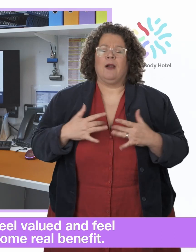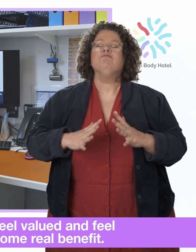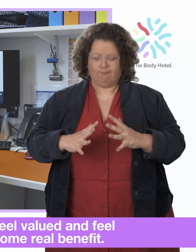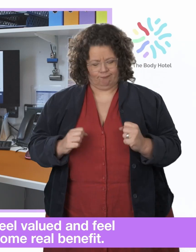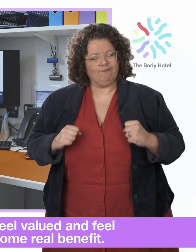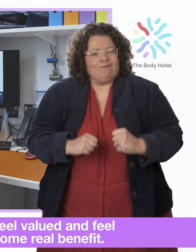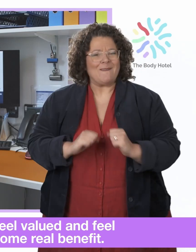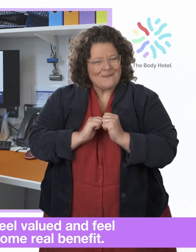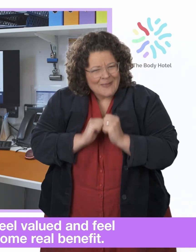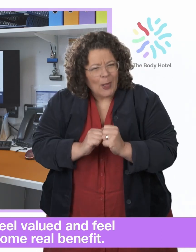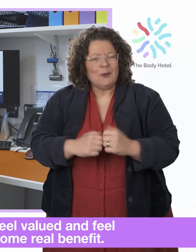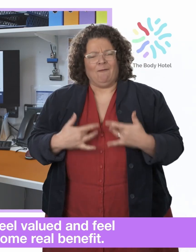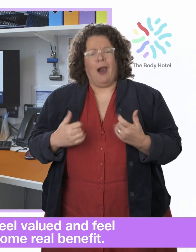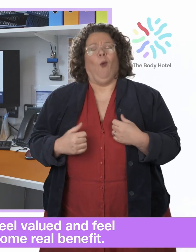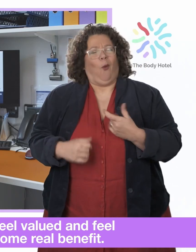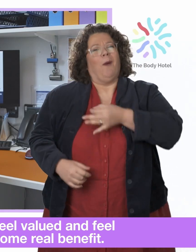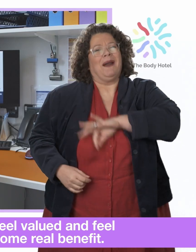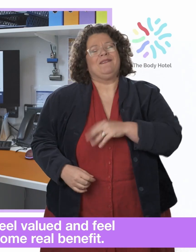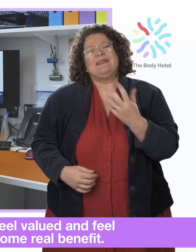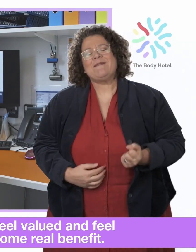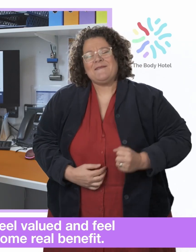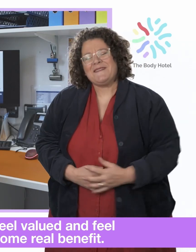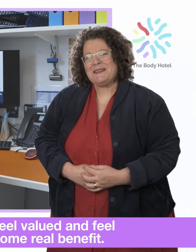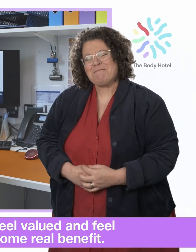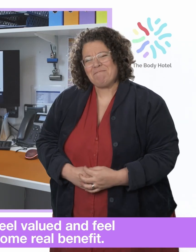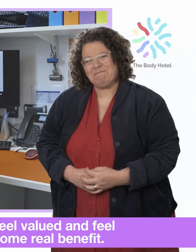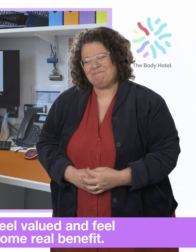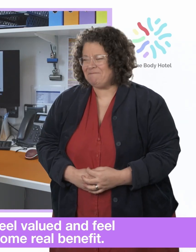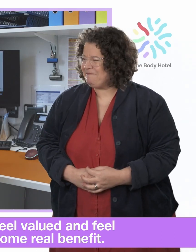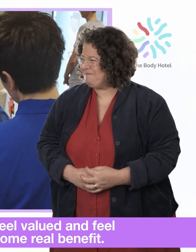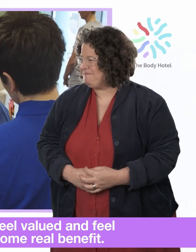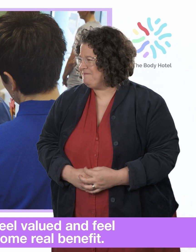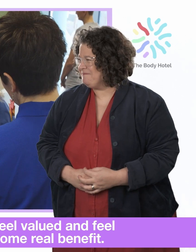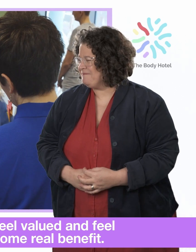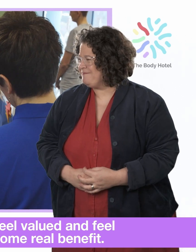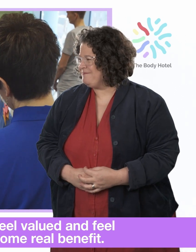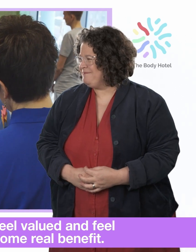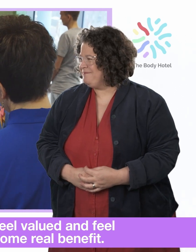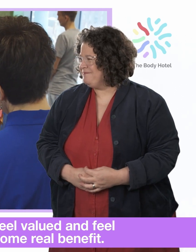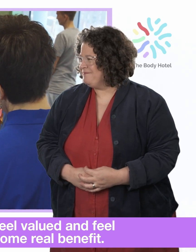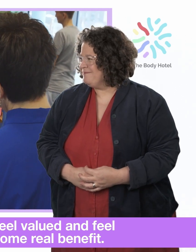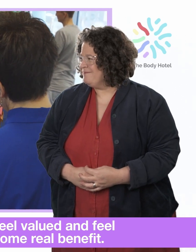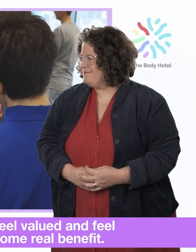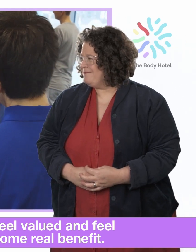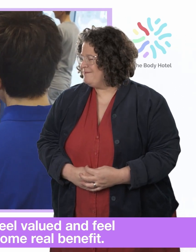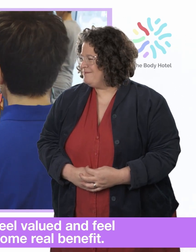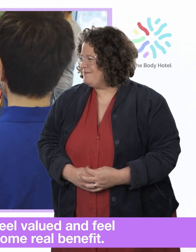feel valued and feel like they've had some real benefit.